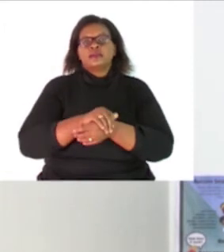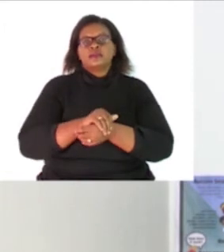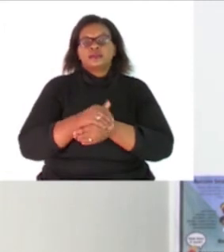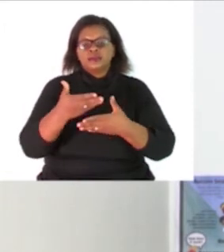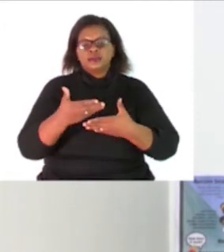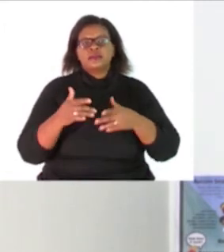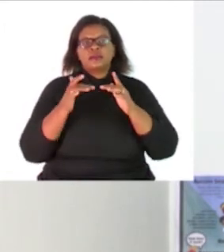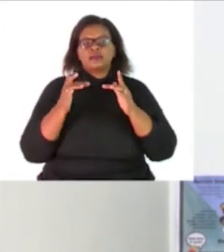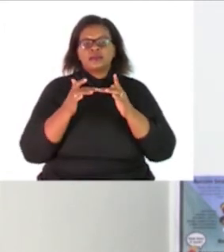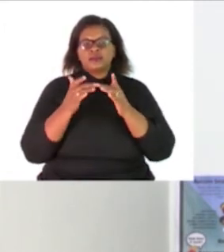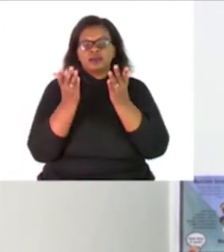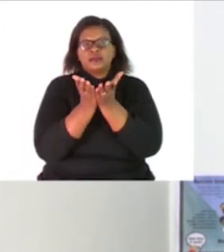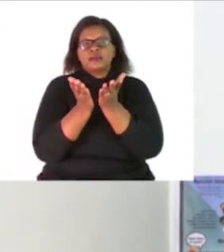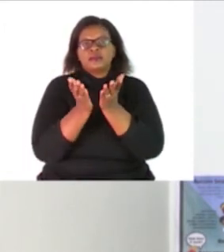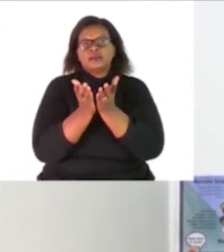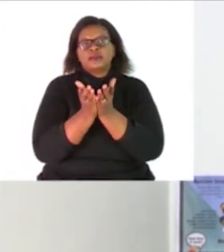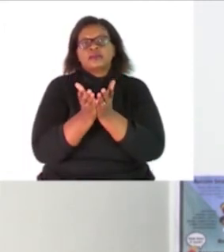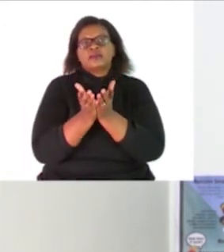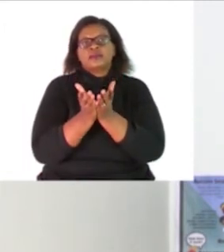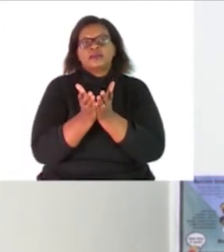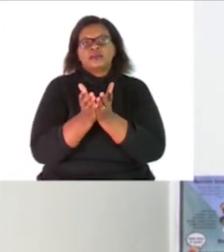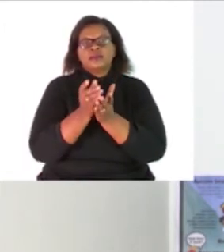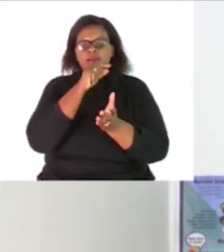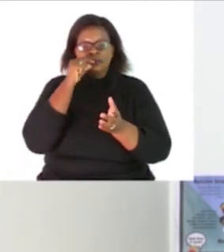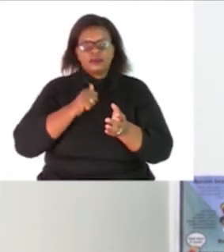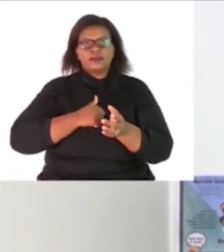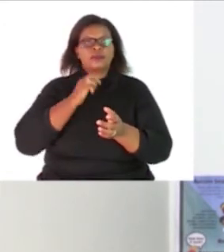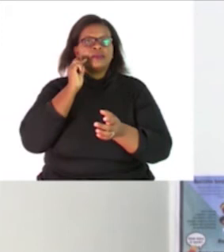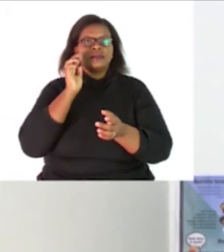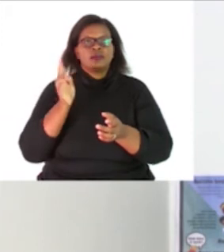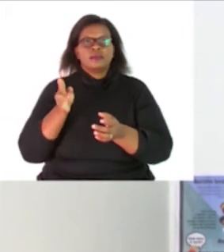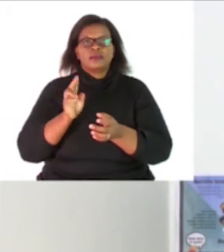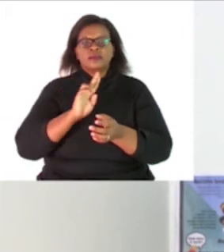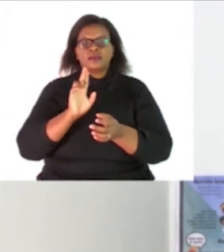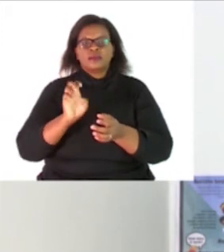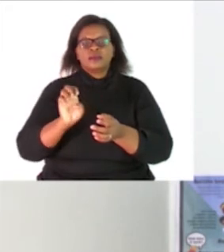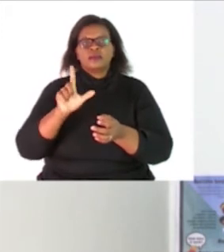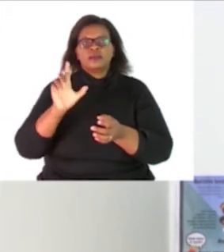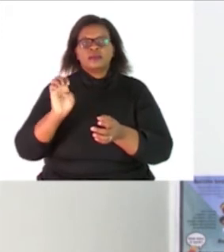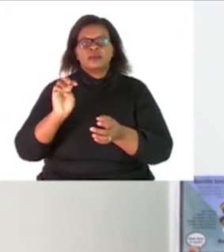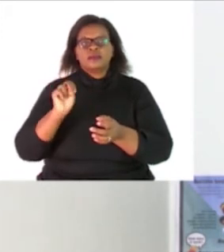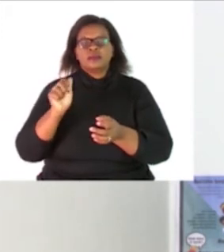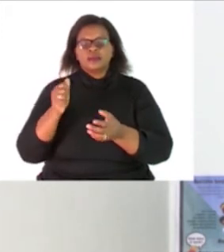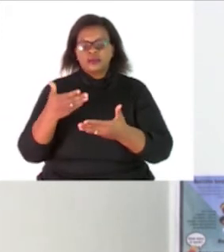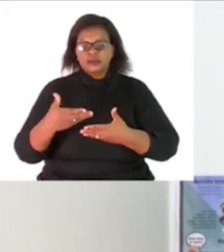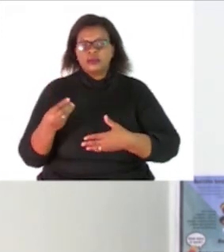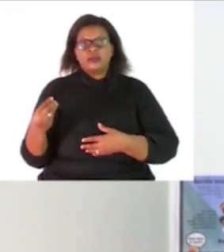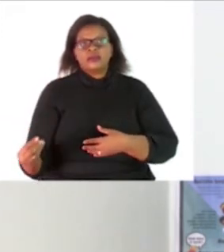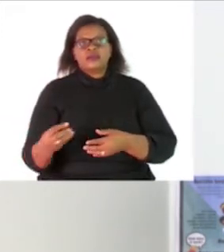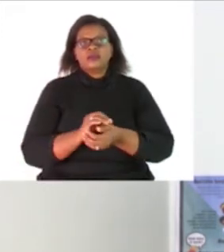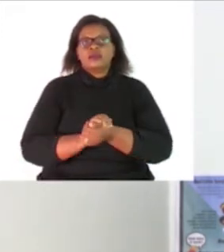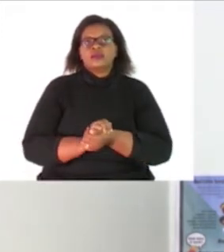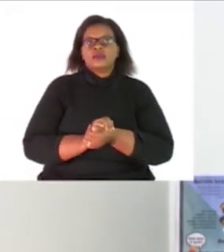Welcome to my Zone Online School. My name is P.S. Akanime and welcome Shaniel.